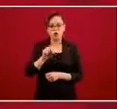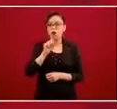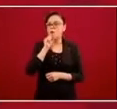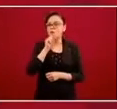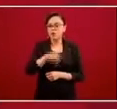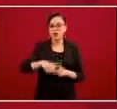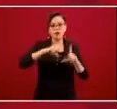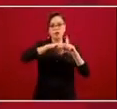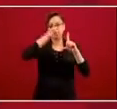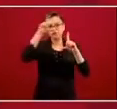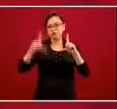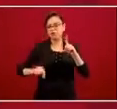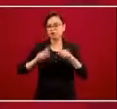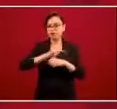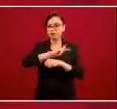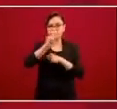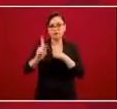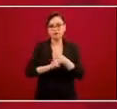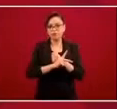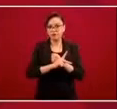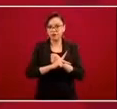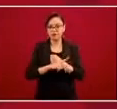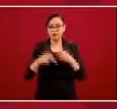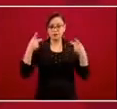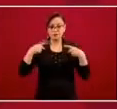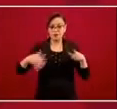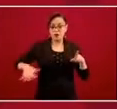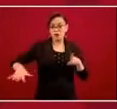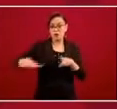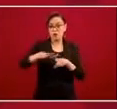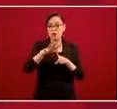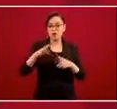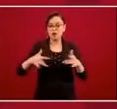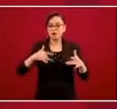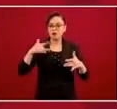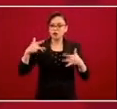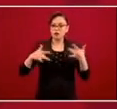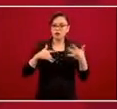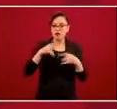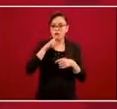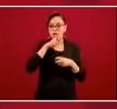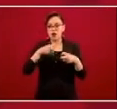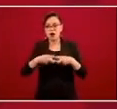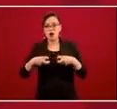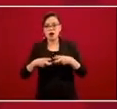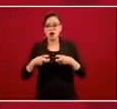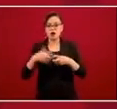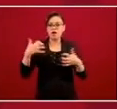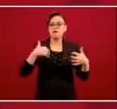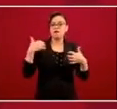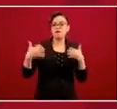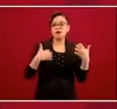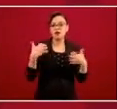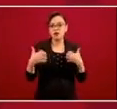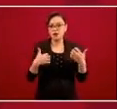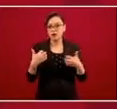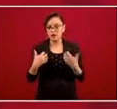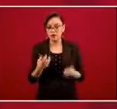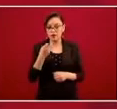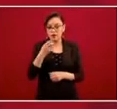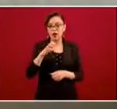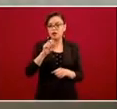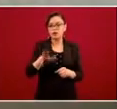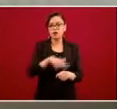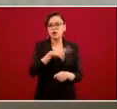which the national system, not only the health system, but the overall national system, is undergoing a